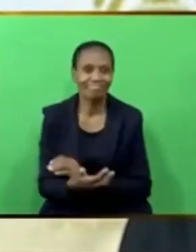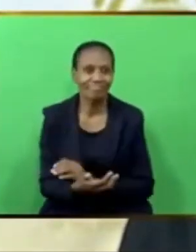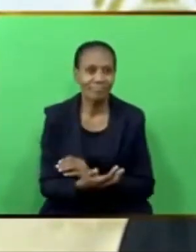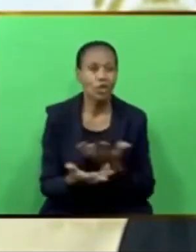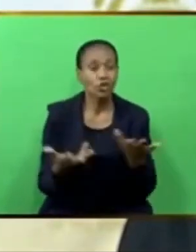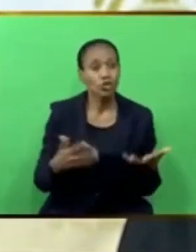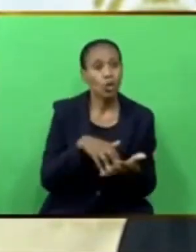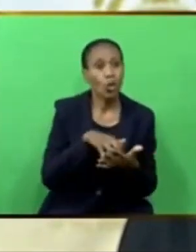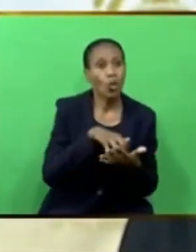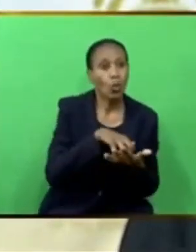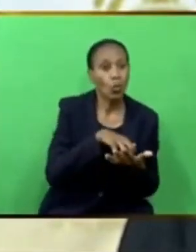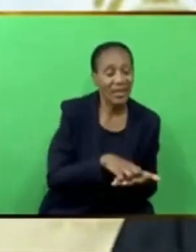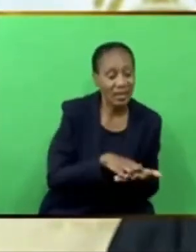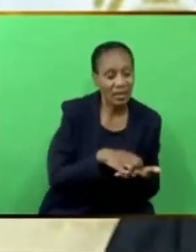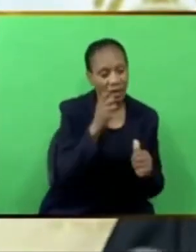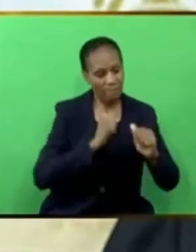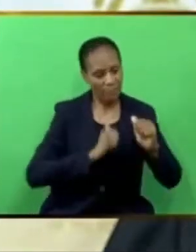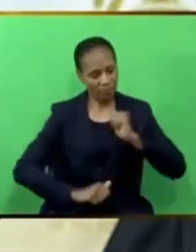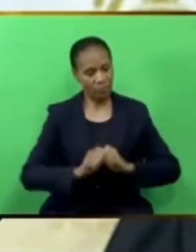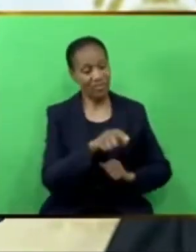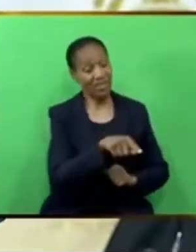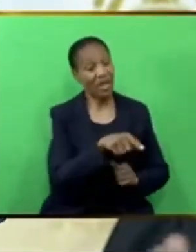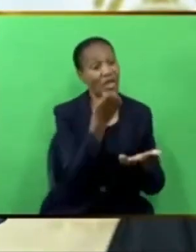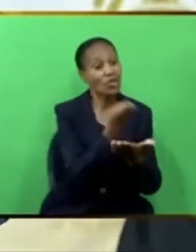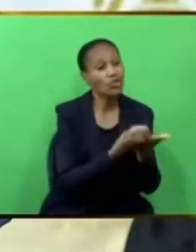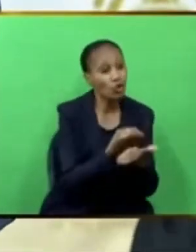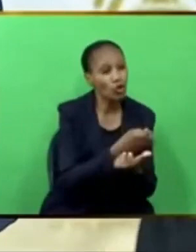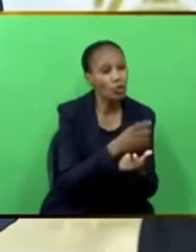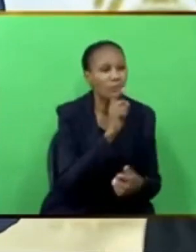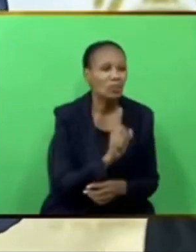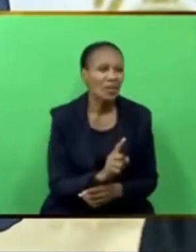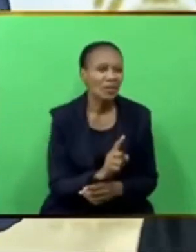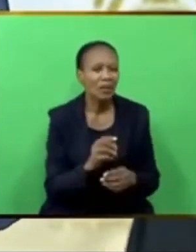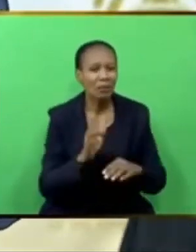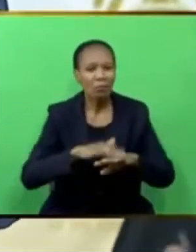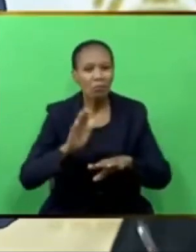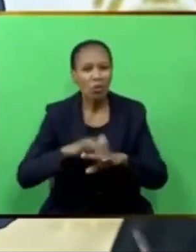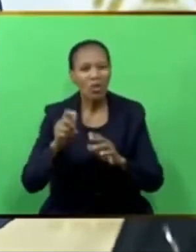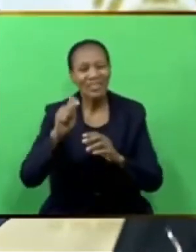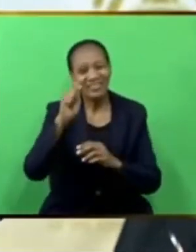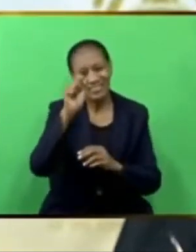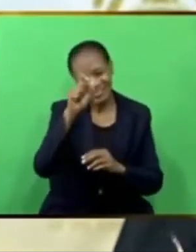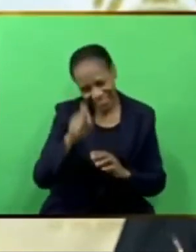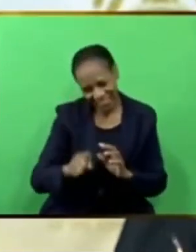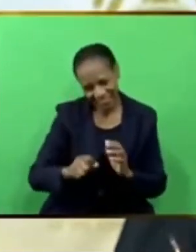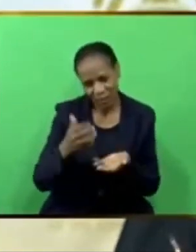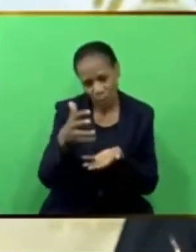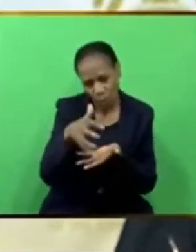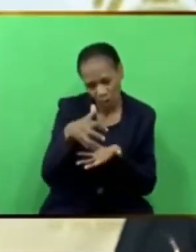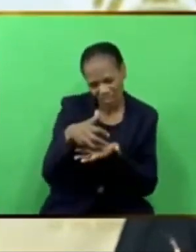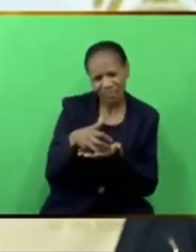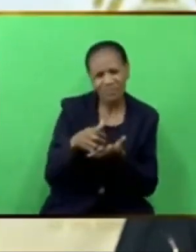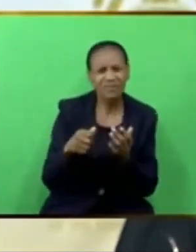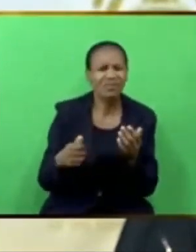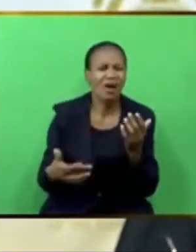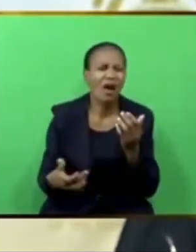weak performance of our economy has resulted in sharp deterioration in tax revenue collection